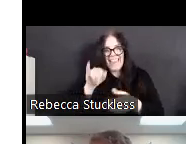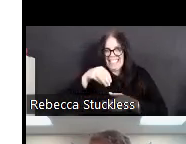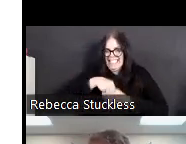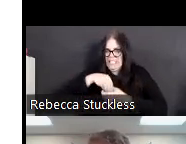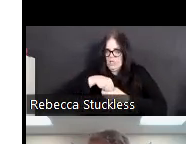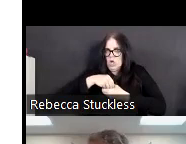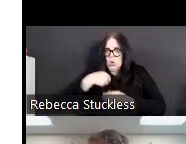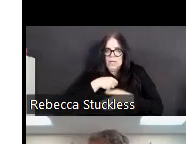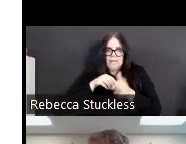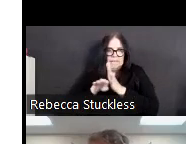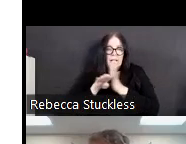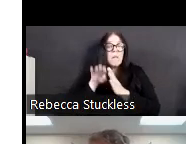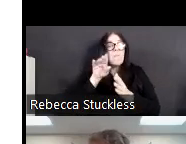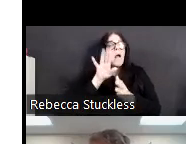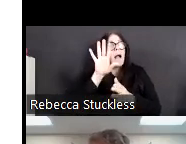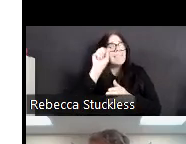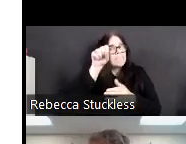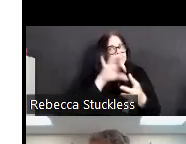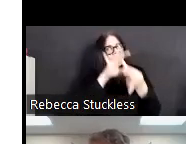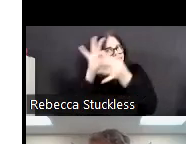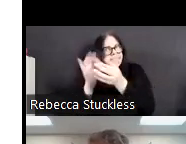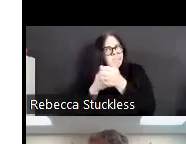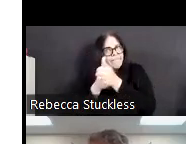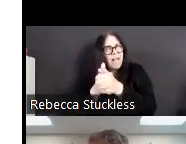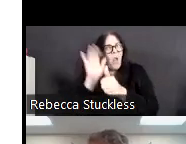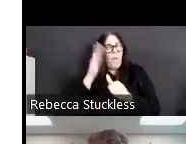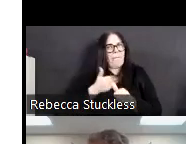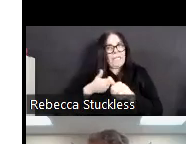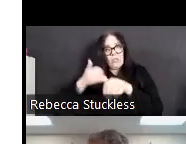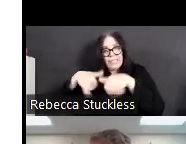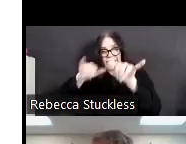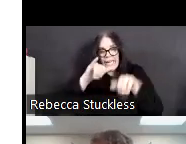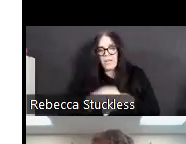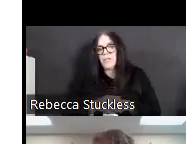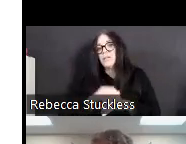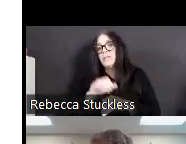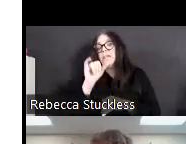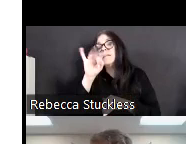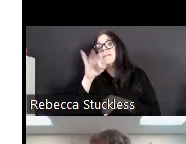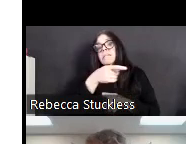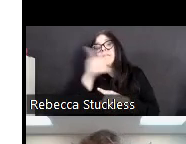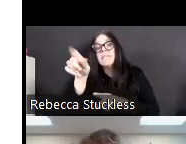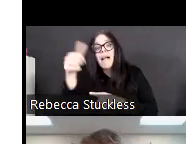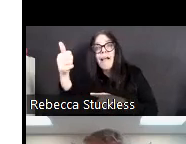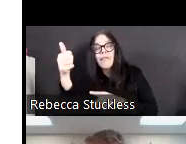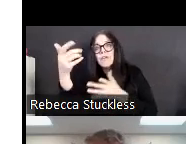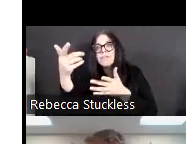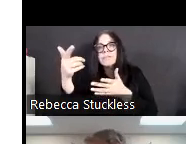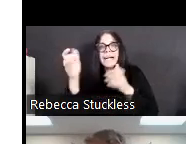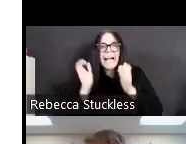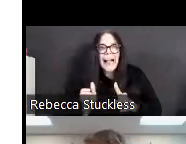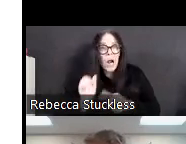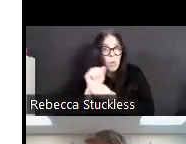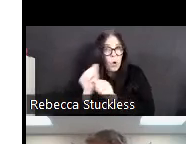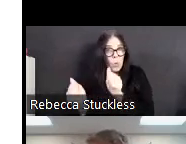all of it goes around the ministry's standard. And if we have another provider that we're working with, or another client that we're